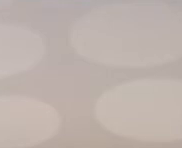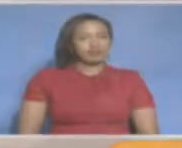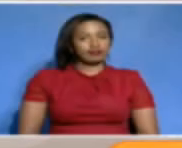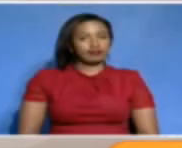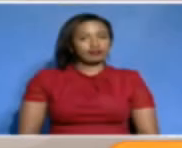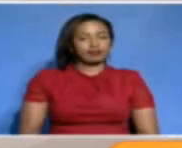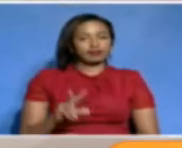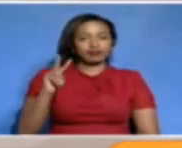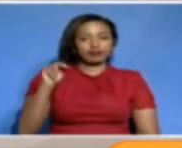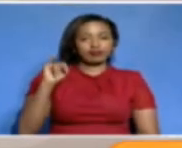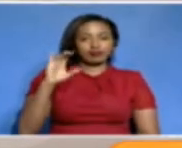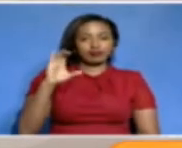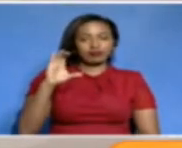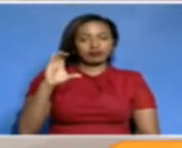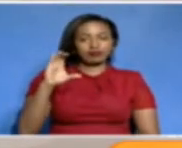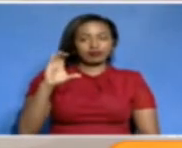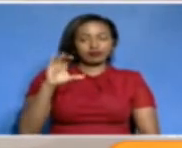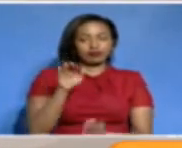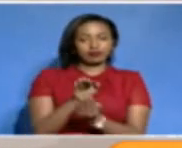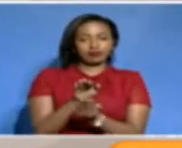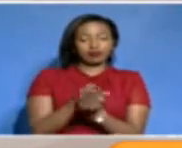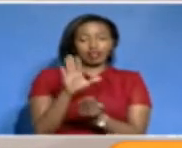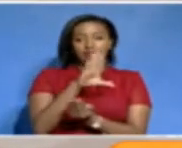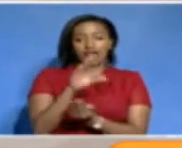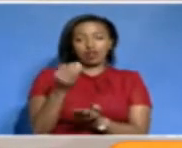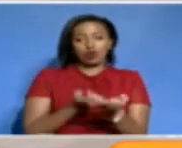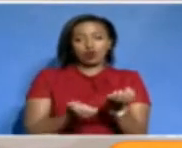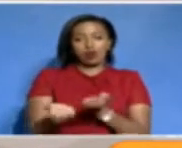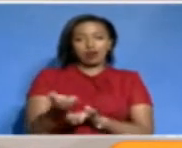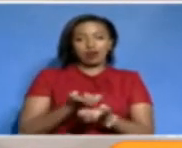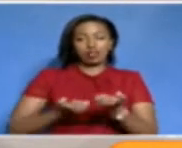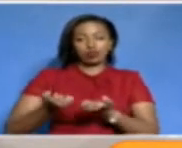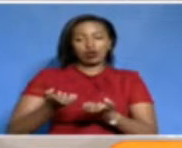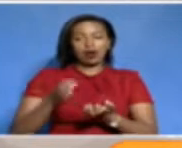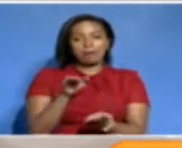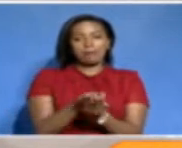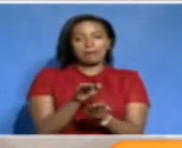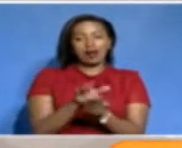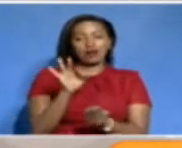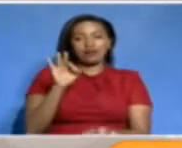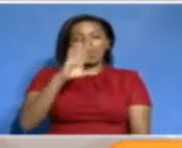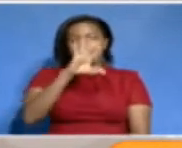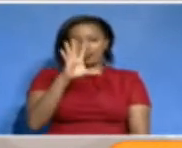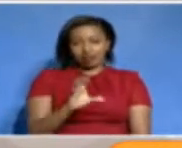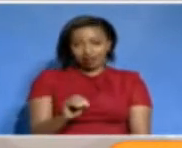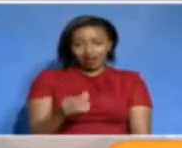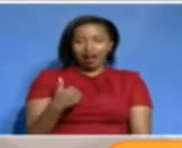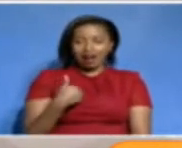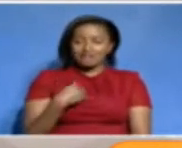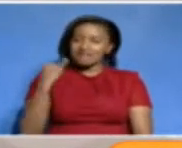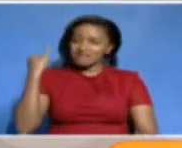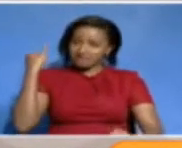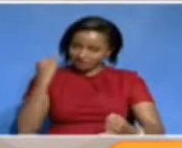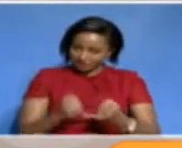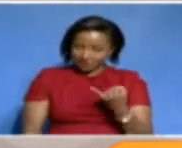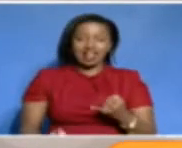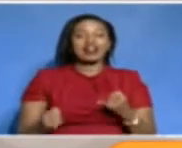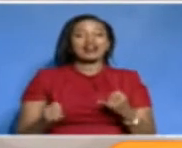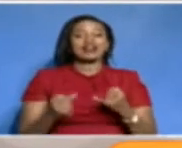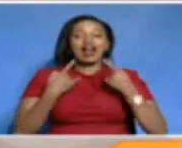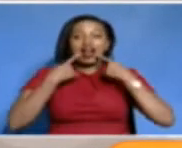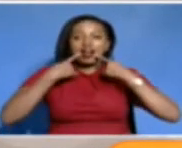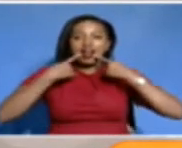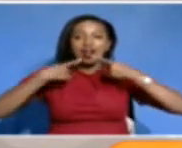NIC Bank and Commercial Bank of Africa Trading, as CBA, have finally announced that they are in talks. In a statement